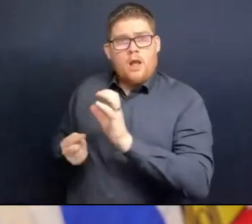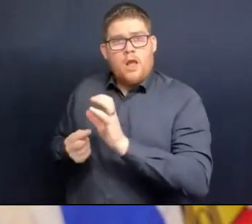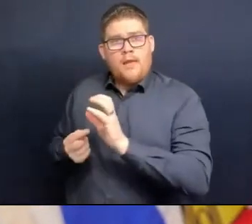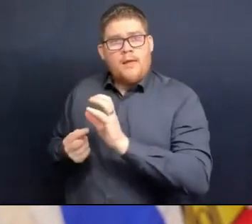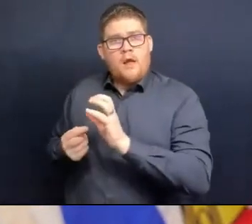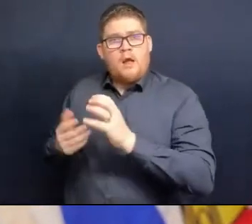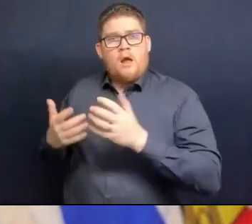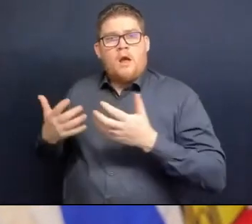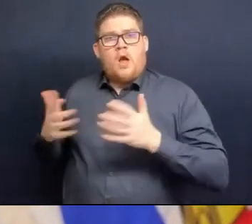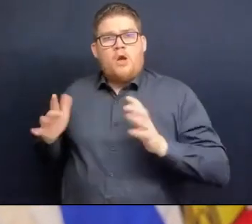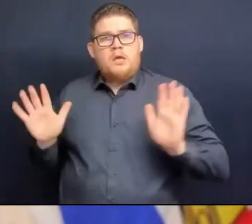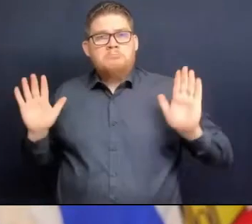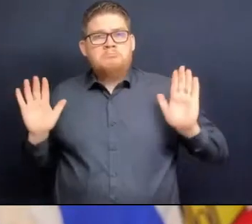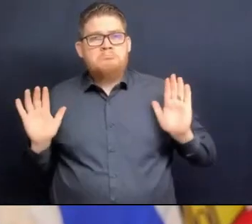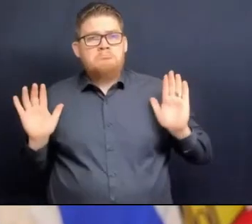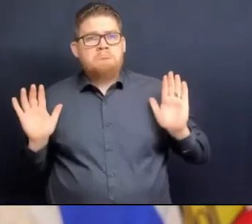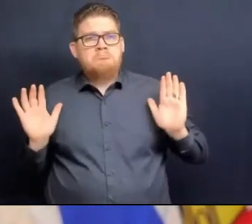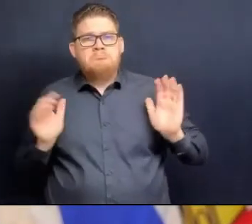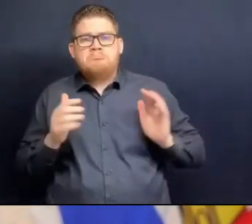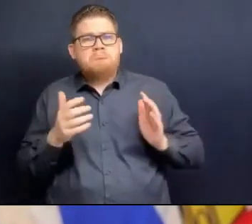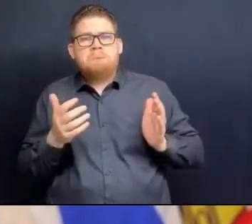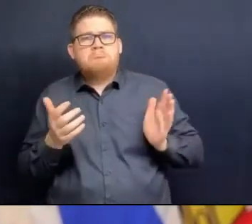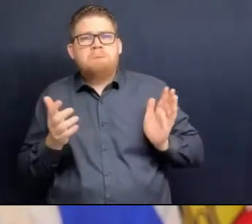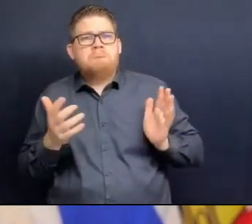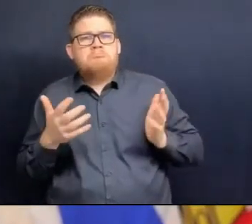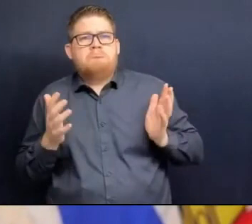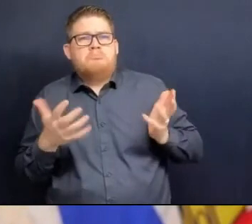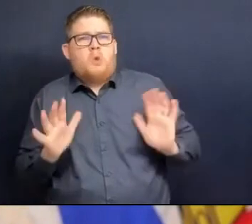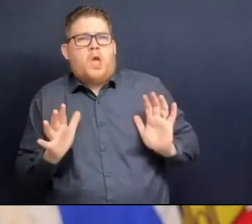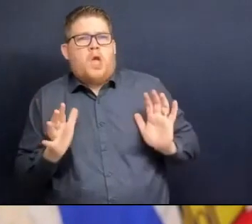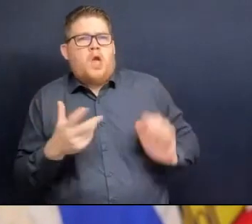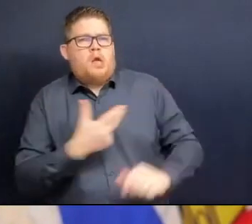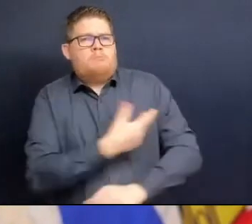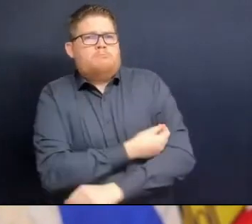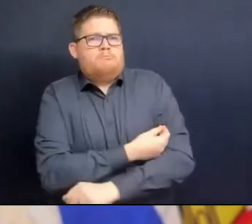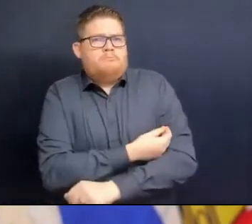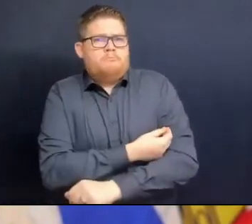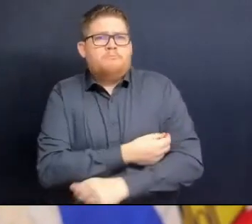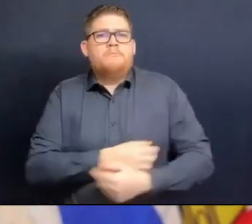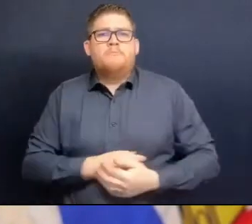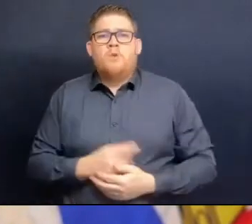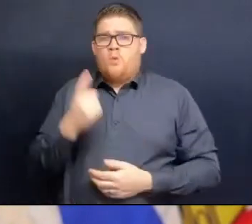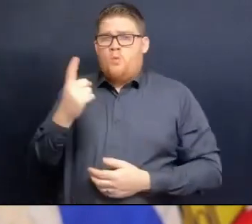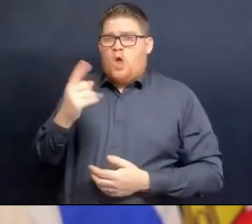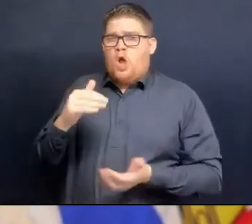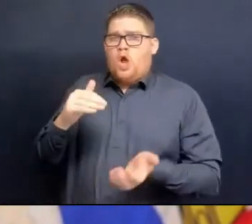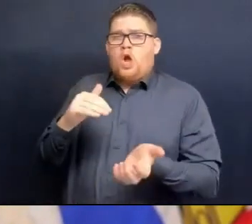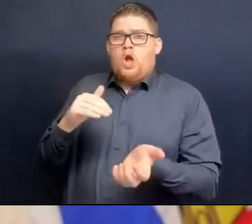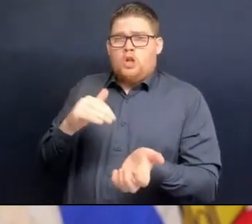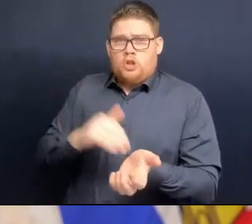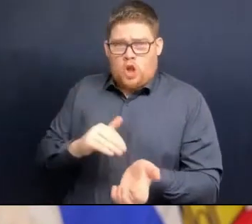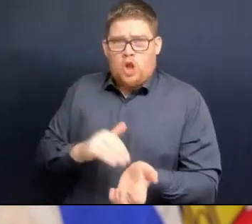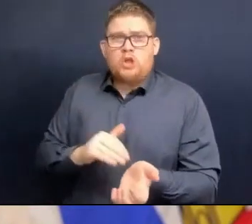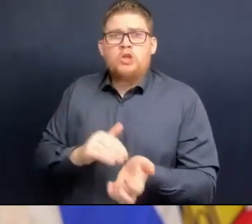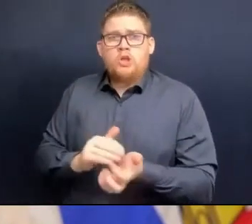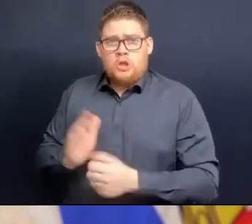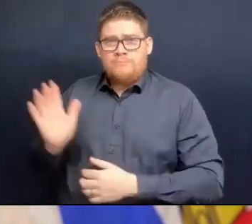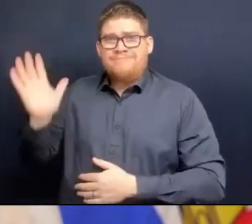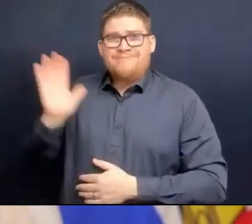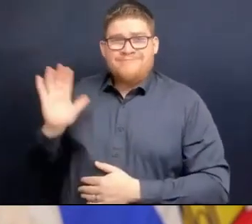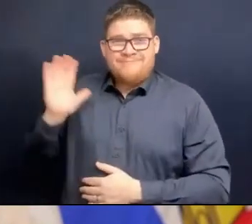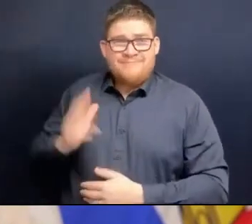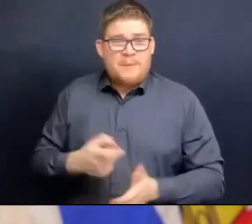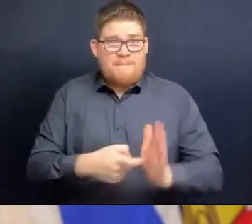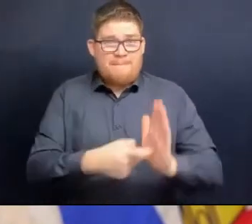mandates rather than putting them in. Even here, Kevin McLeod, a well-known doctor and a presence on social media, writes, vaccine mandates additionally